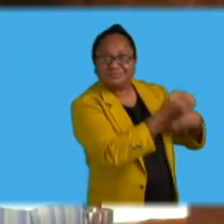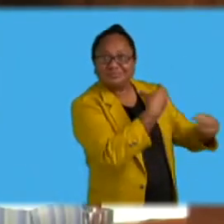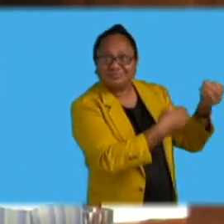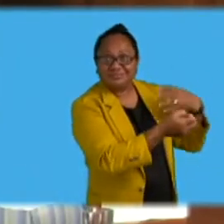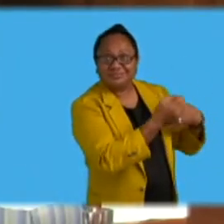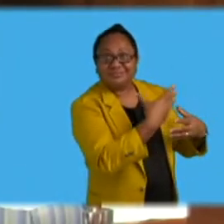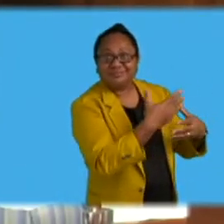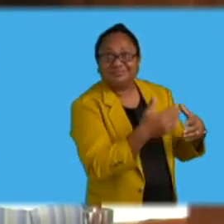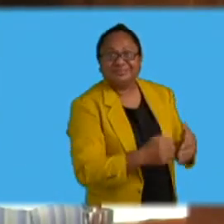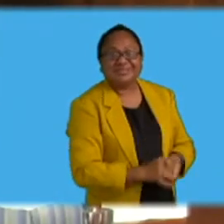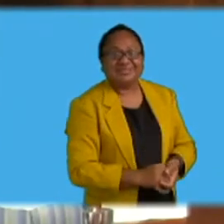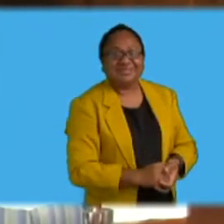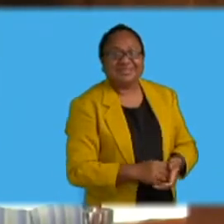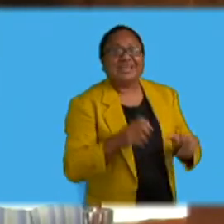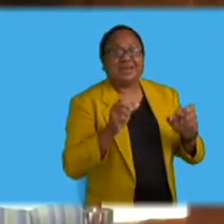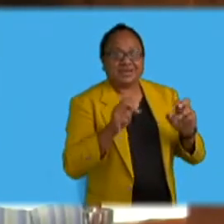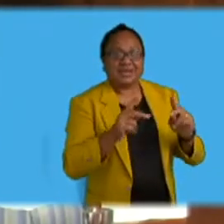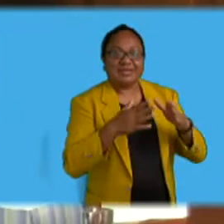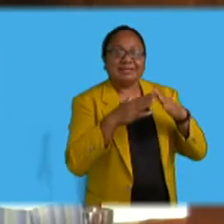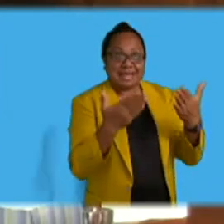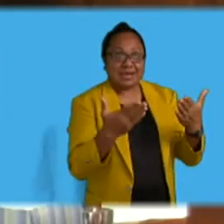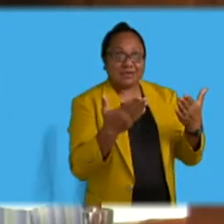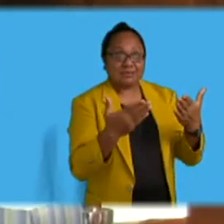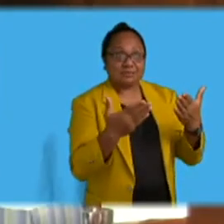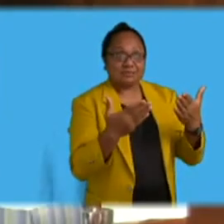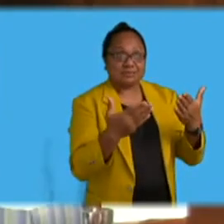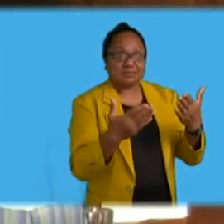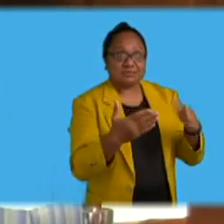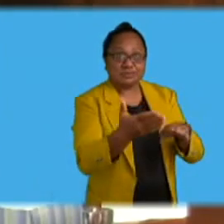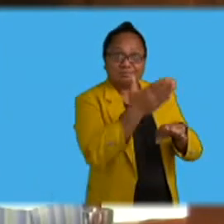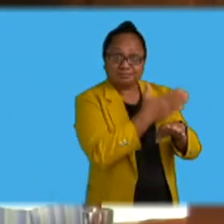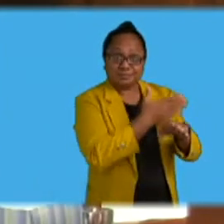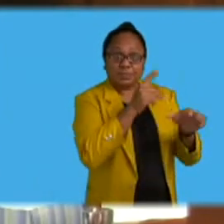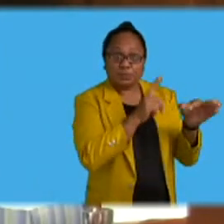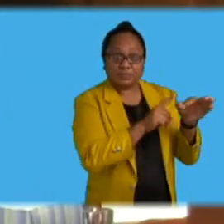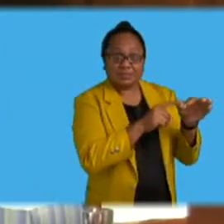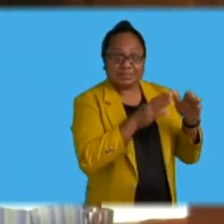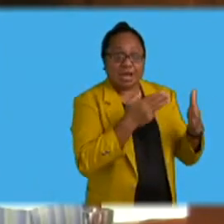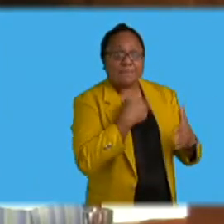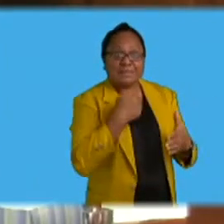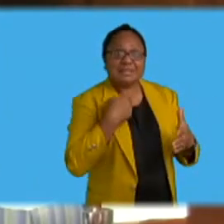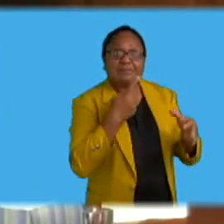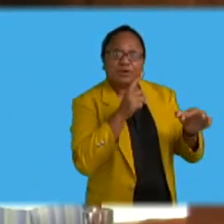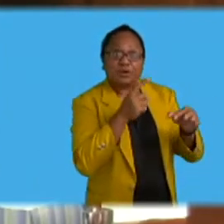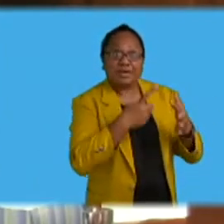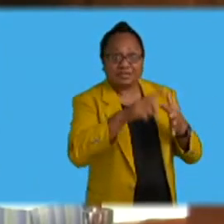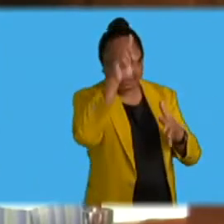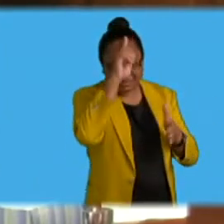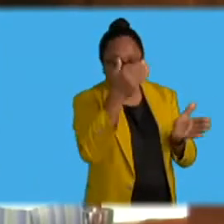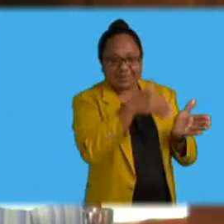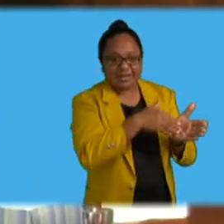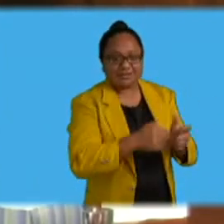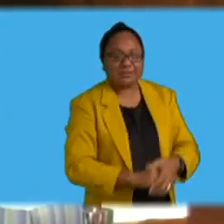Thank you. Now I'll go back to the previous question, now that the Minister of Education has come in.